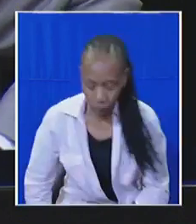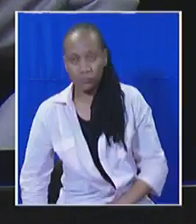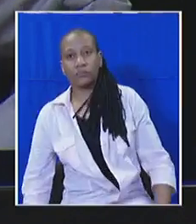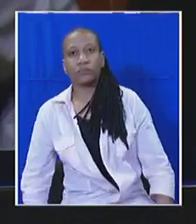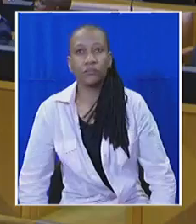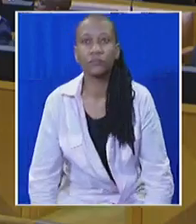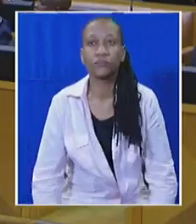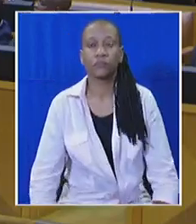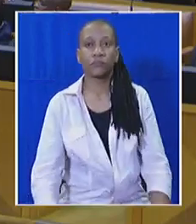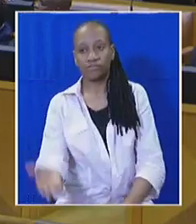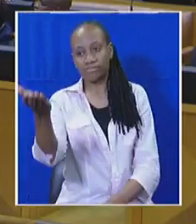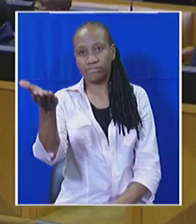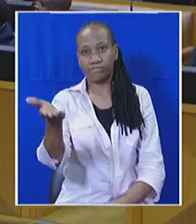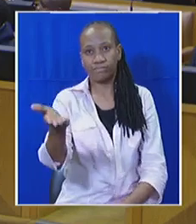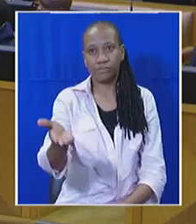Honourable Schlope.